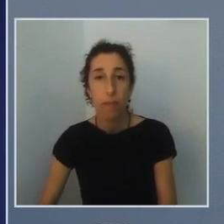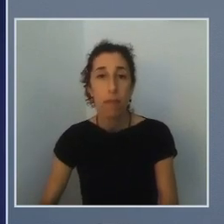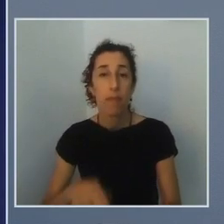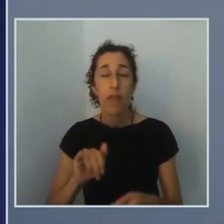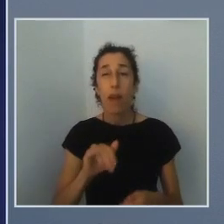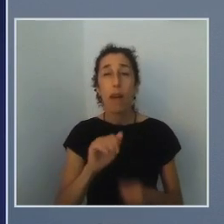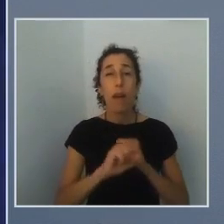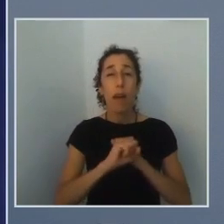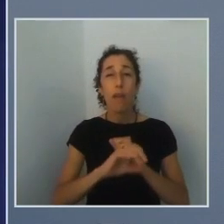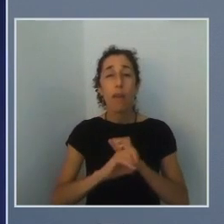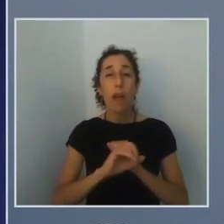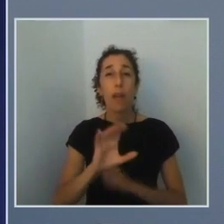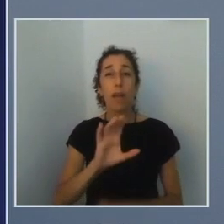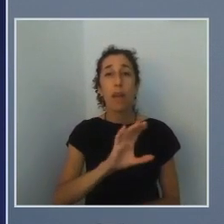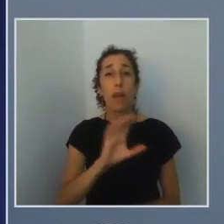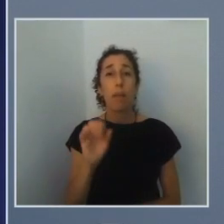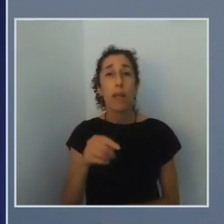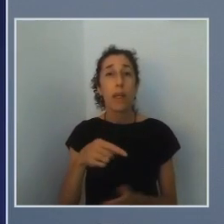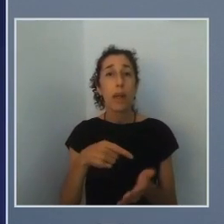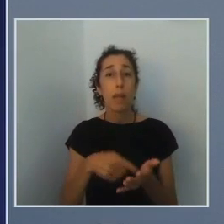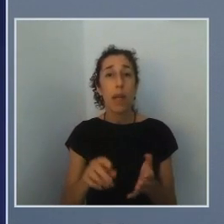$70 million.